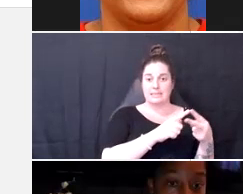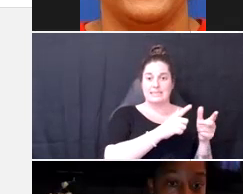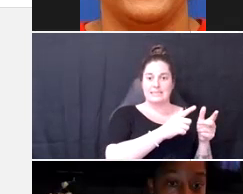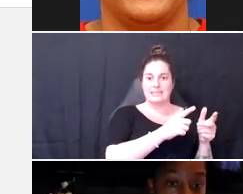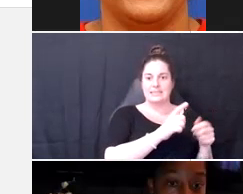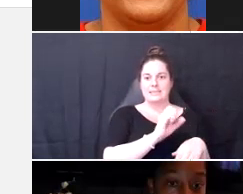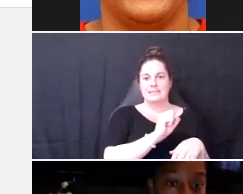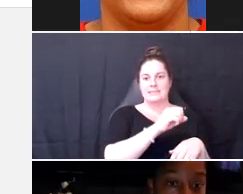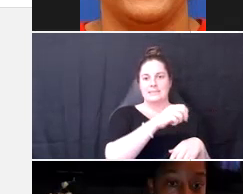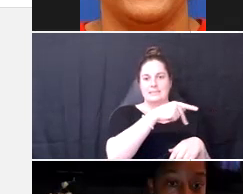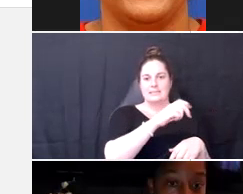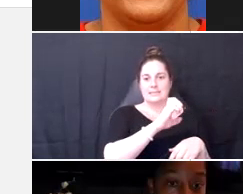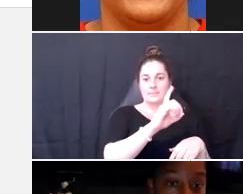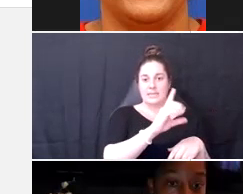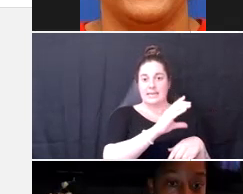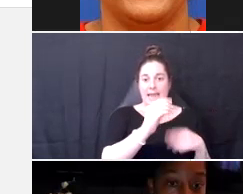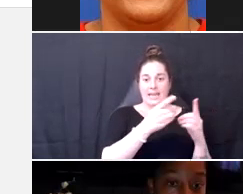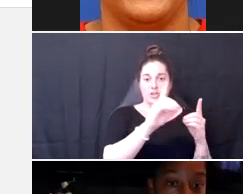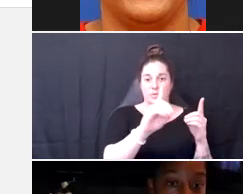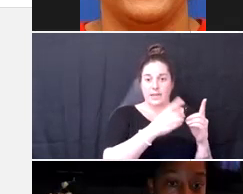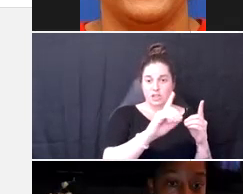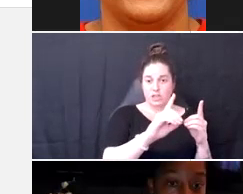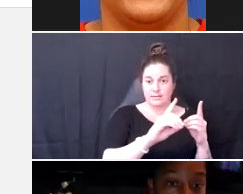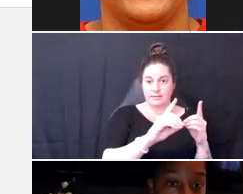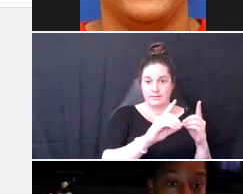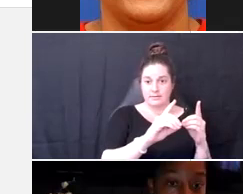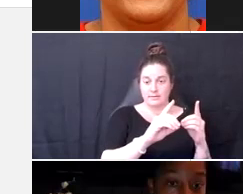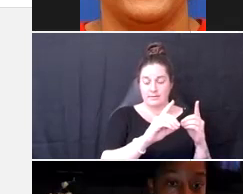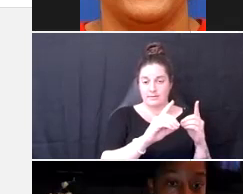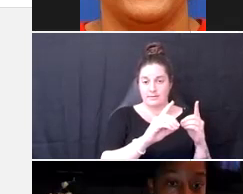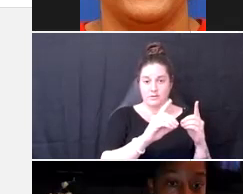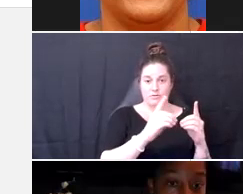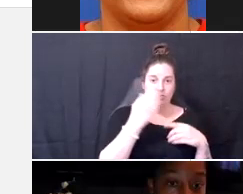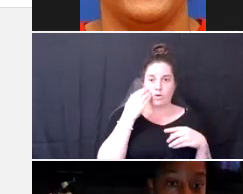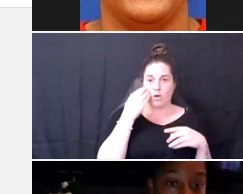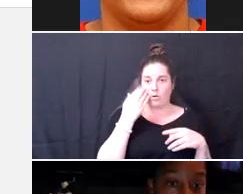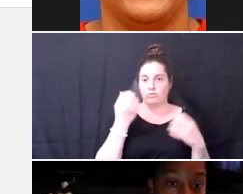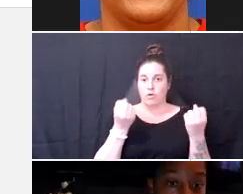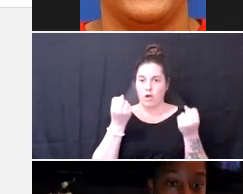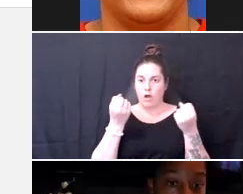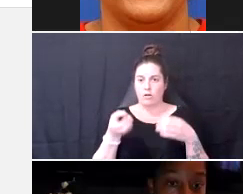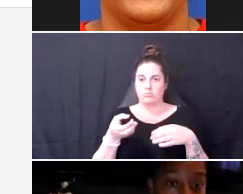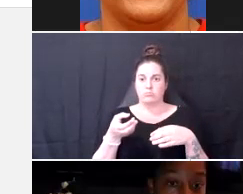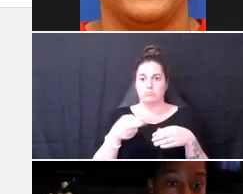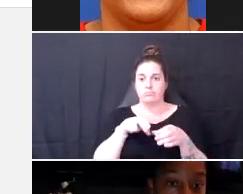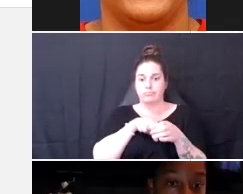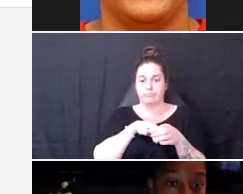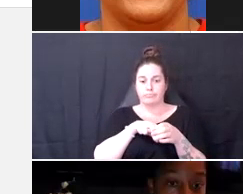if I change the object's speed, I accelerate. We know, hit the gas or hit the brakes, you change the speed.